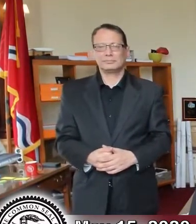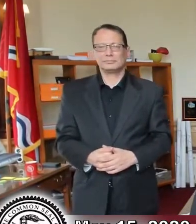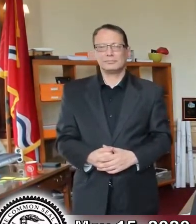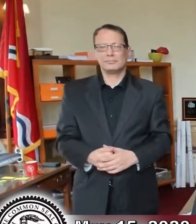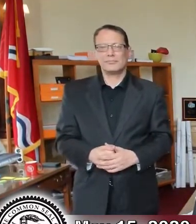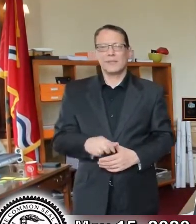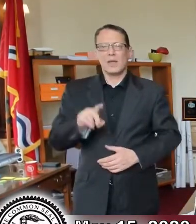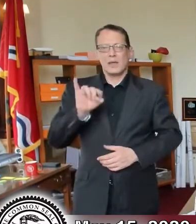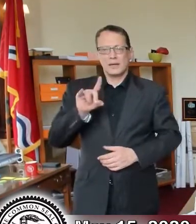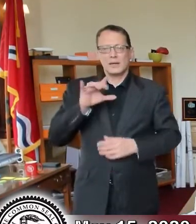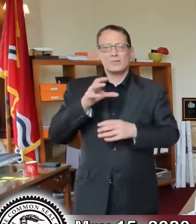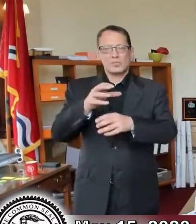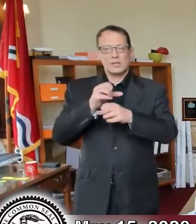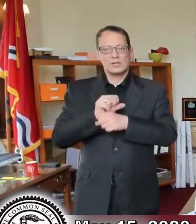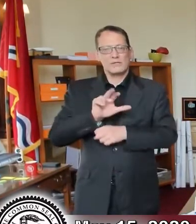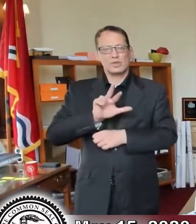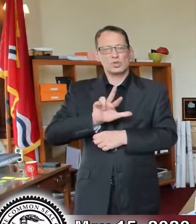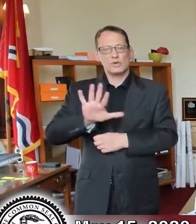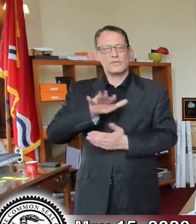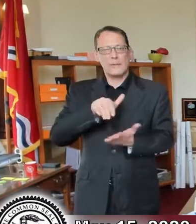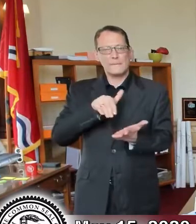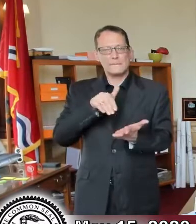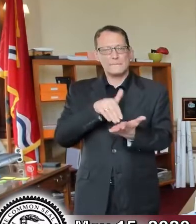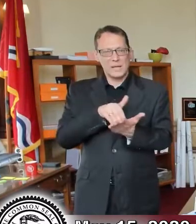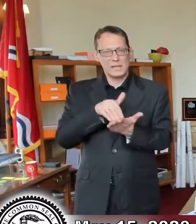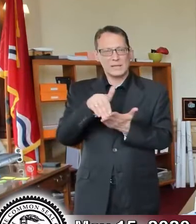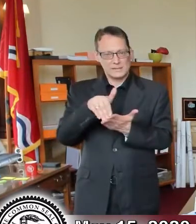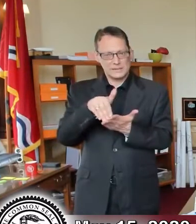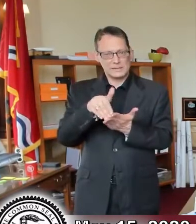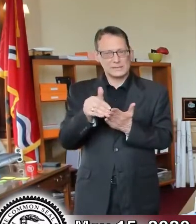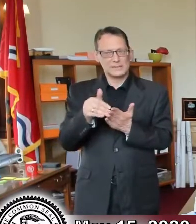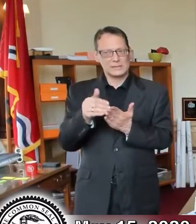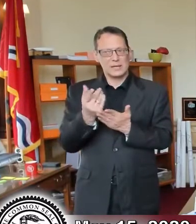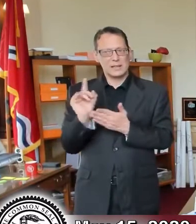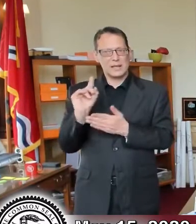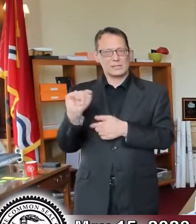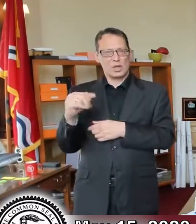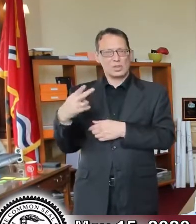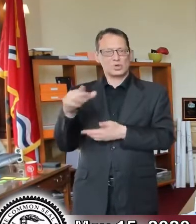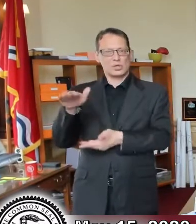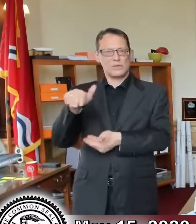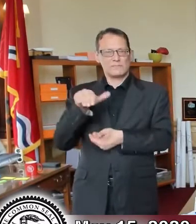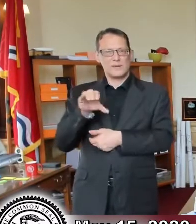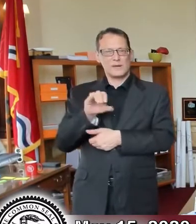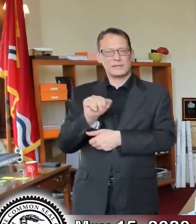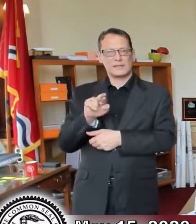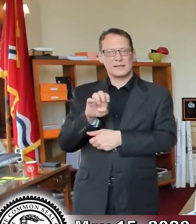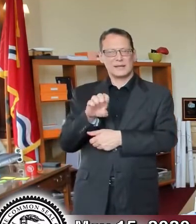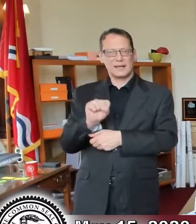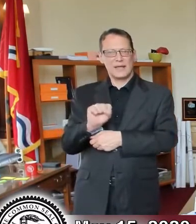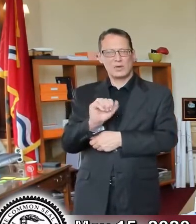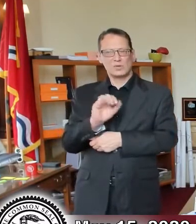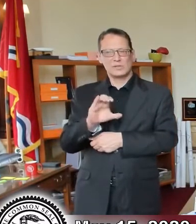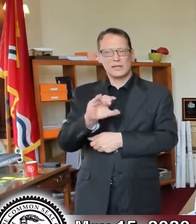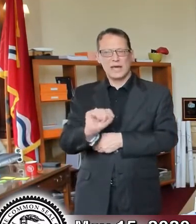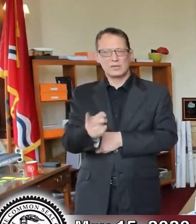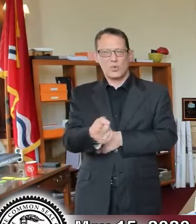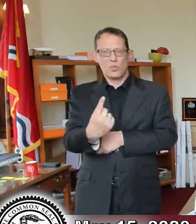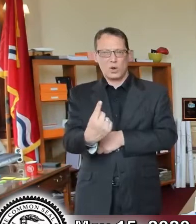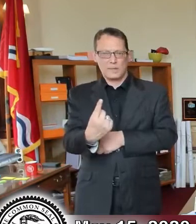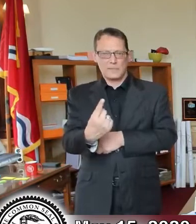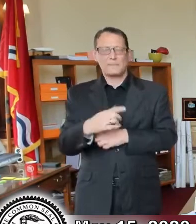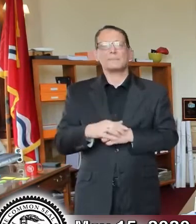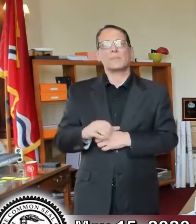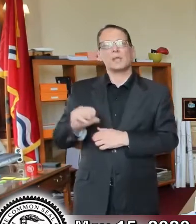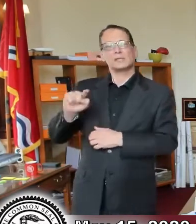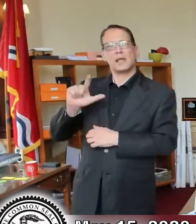we did receive $35 million last Thursday, I think it was, from the state. That's CARES Act 1. St. Louis